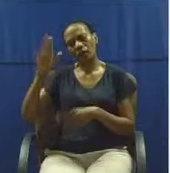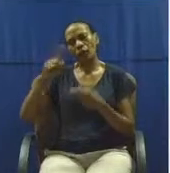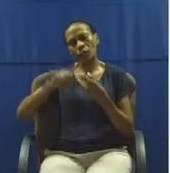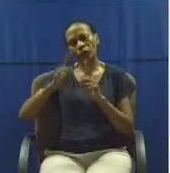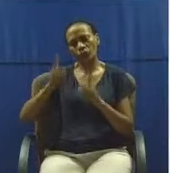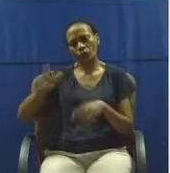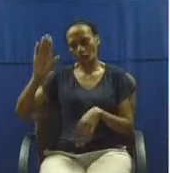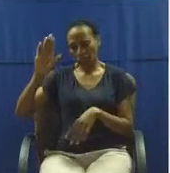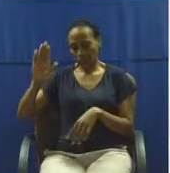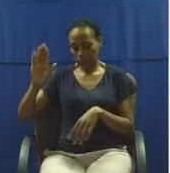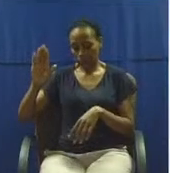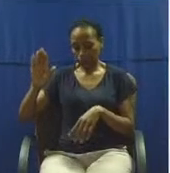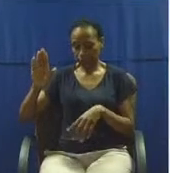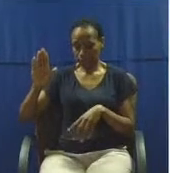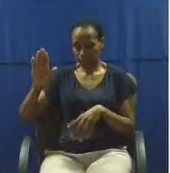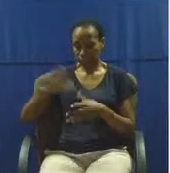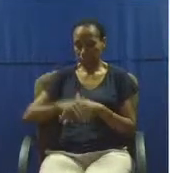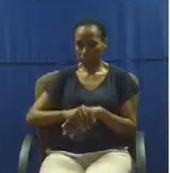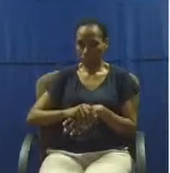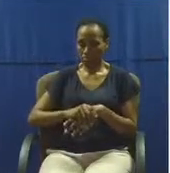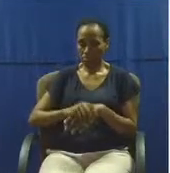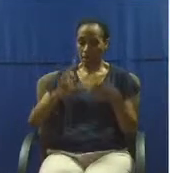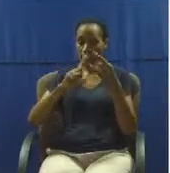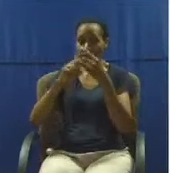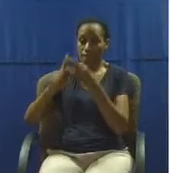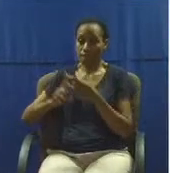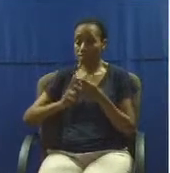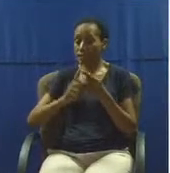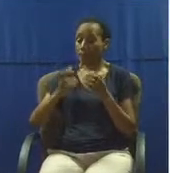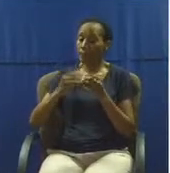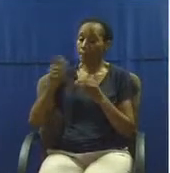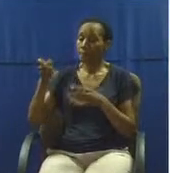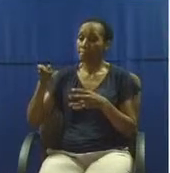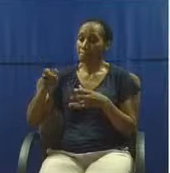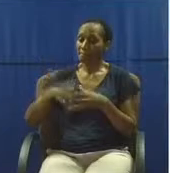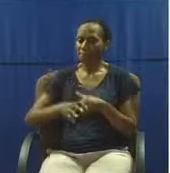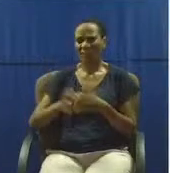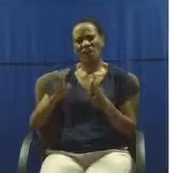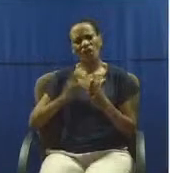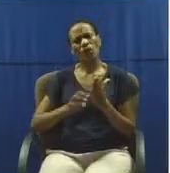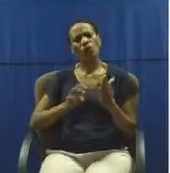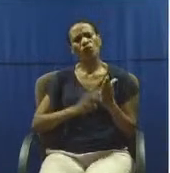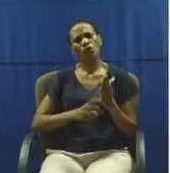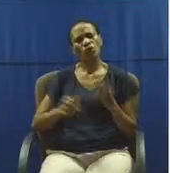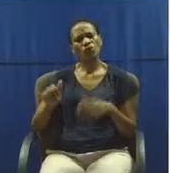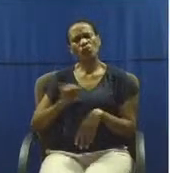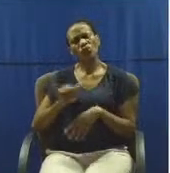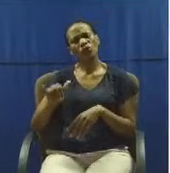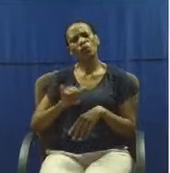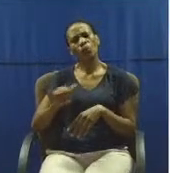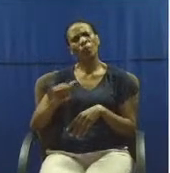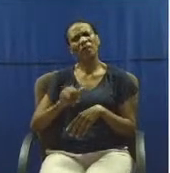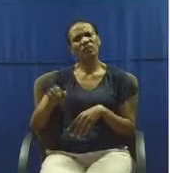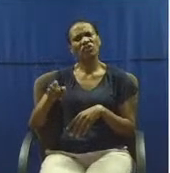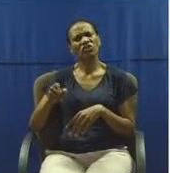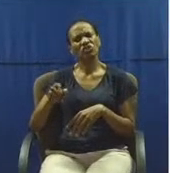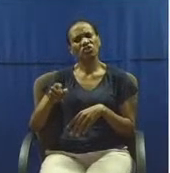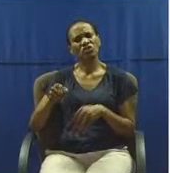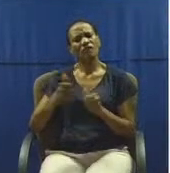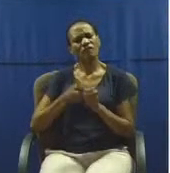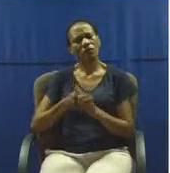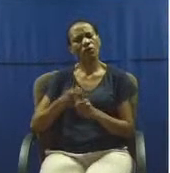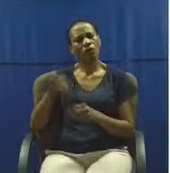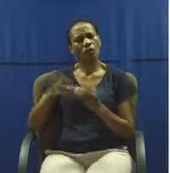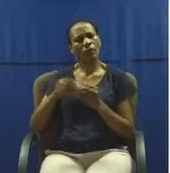There's a point of order on the virtual platform. Under which rule did Honorable Swart to stand to a point where we